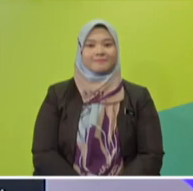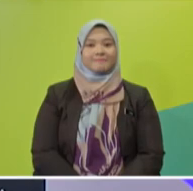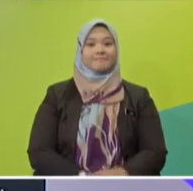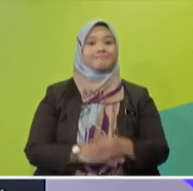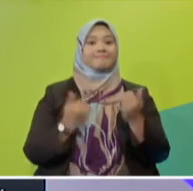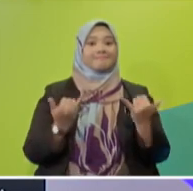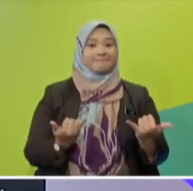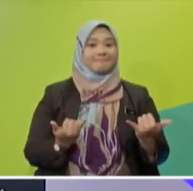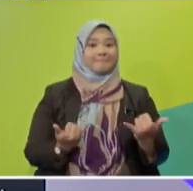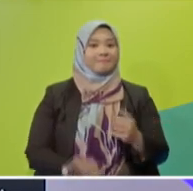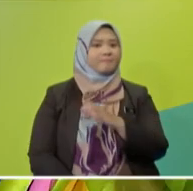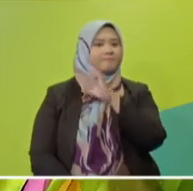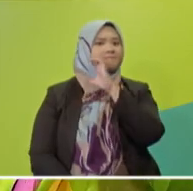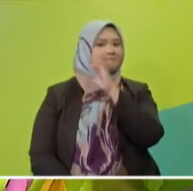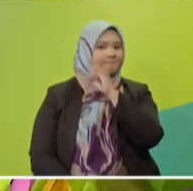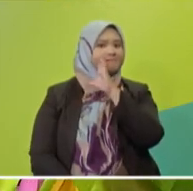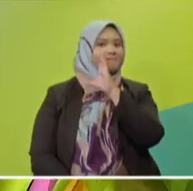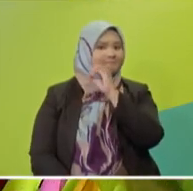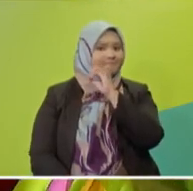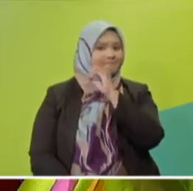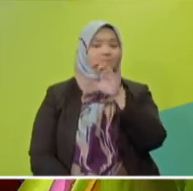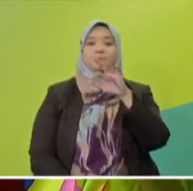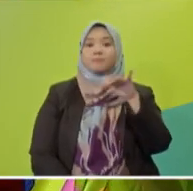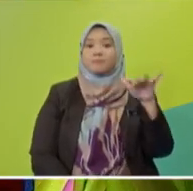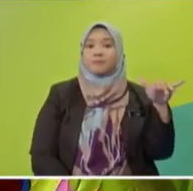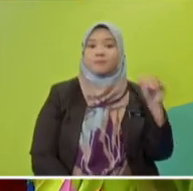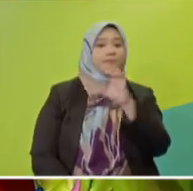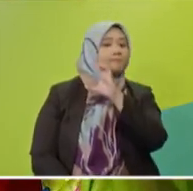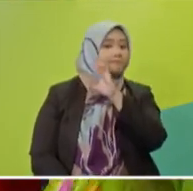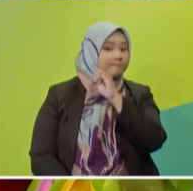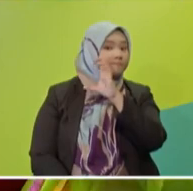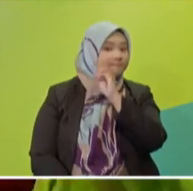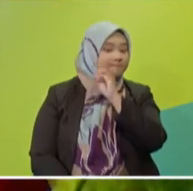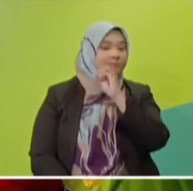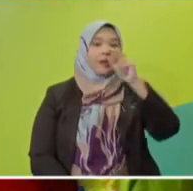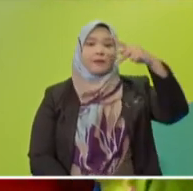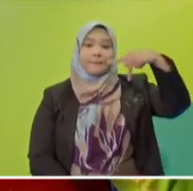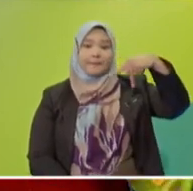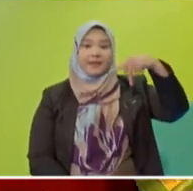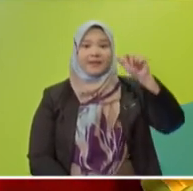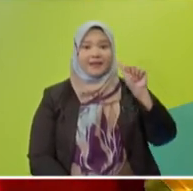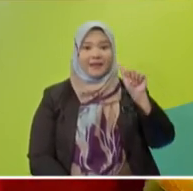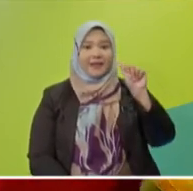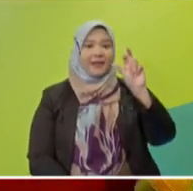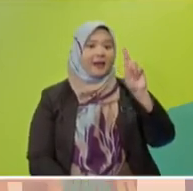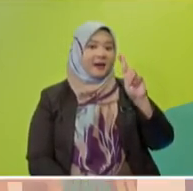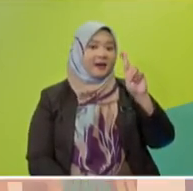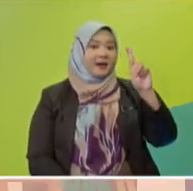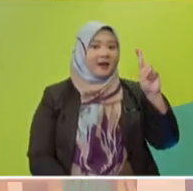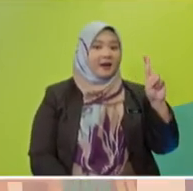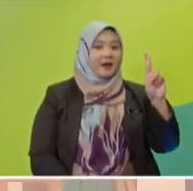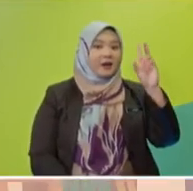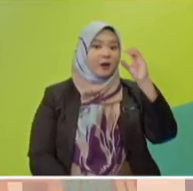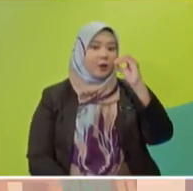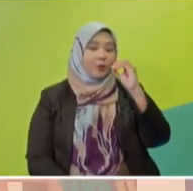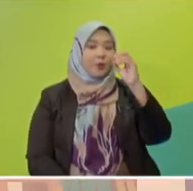Parrot. Parrot. Parrot. Parrot. Arshan, would you like to try?